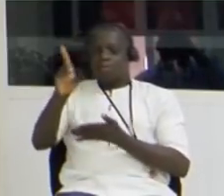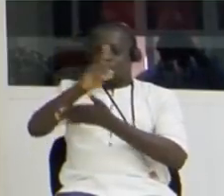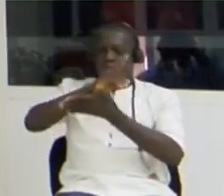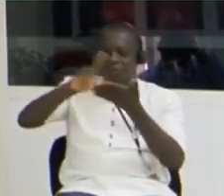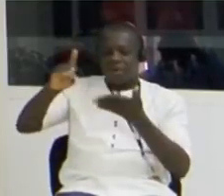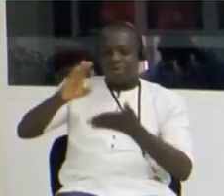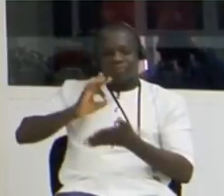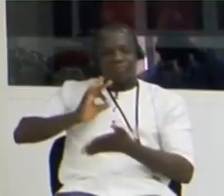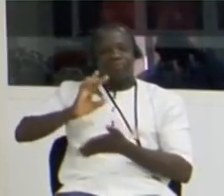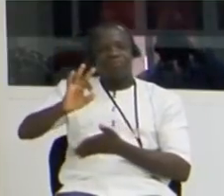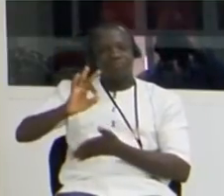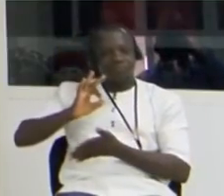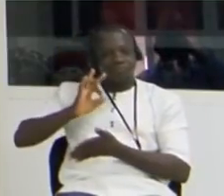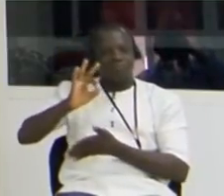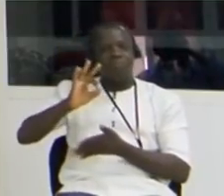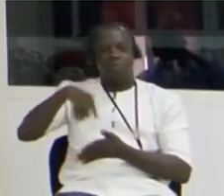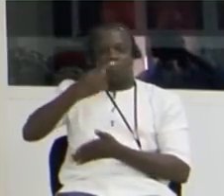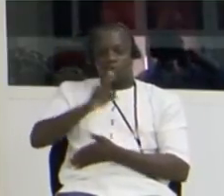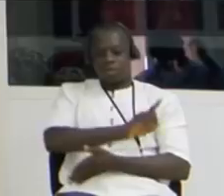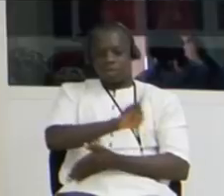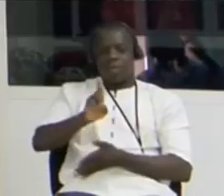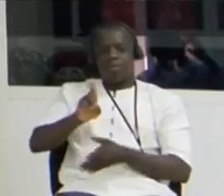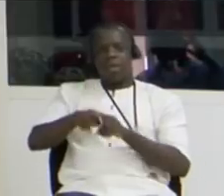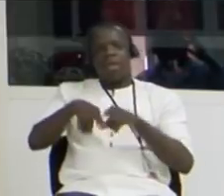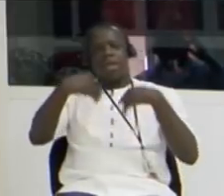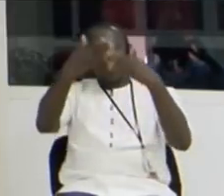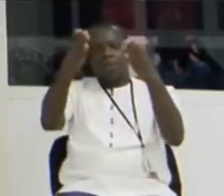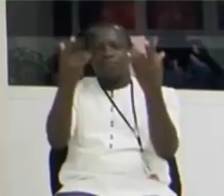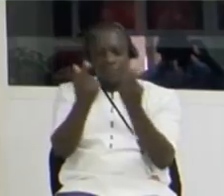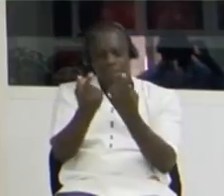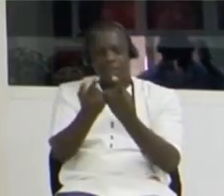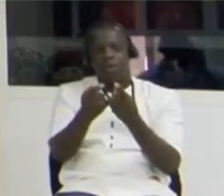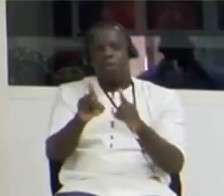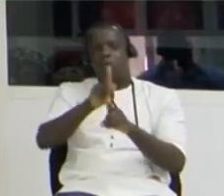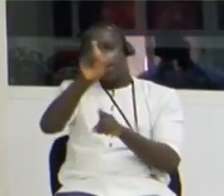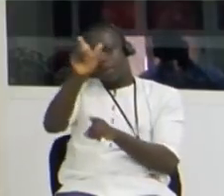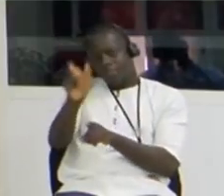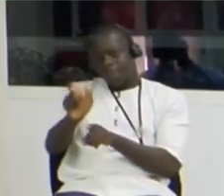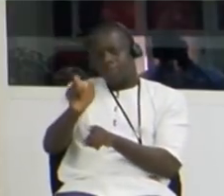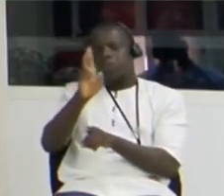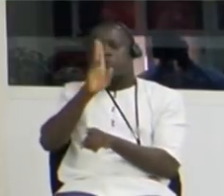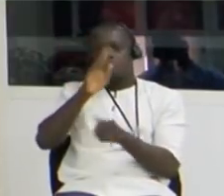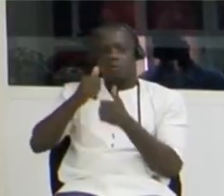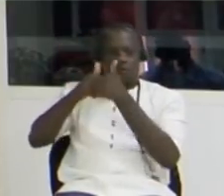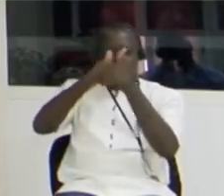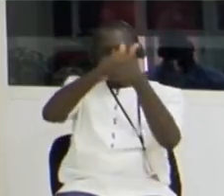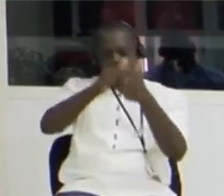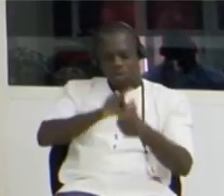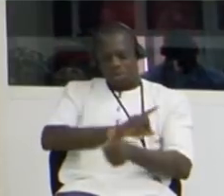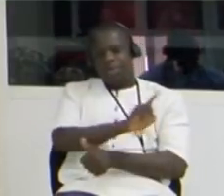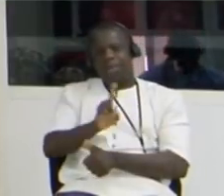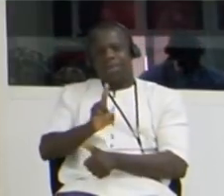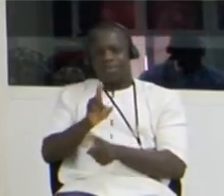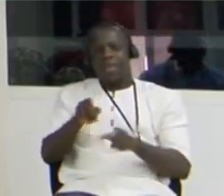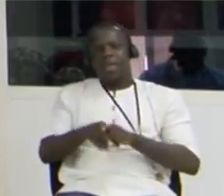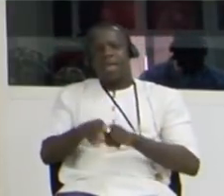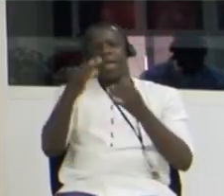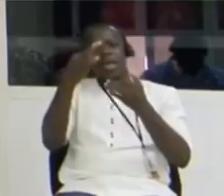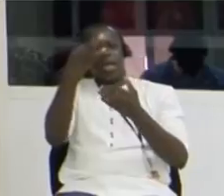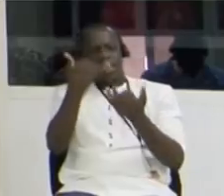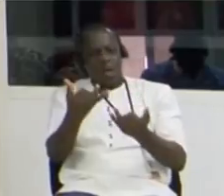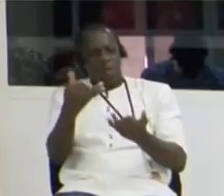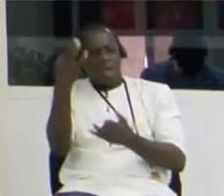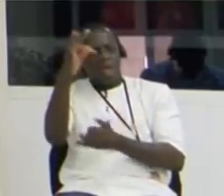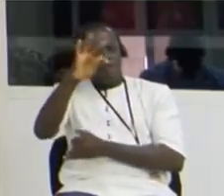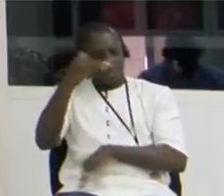at least one chaperone for them, and the chaperone will be with them. So cases that they are not contacted, if they